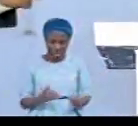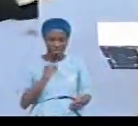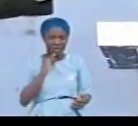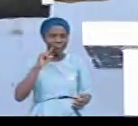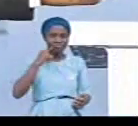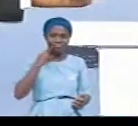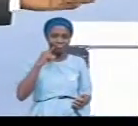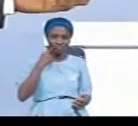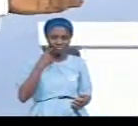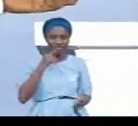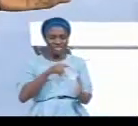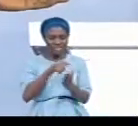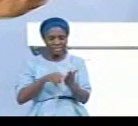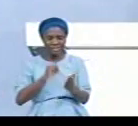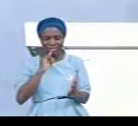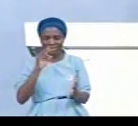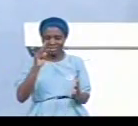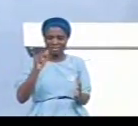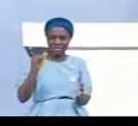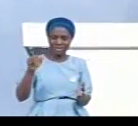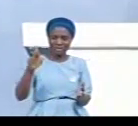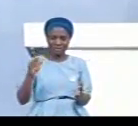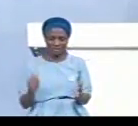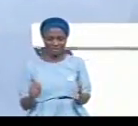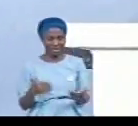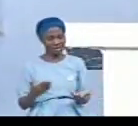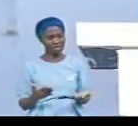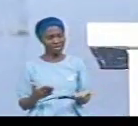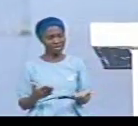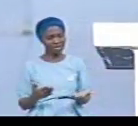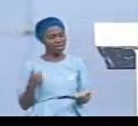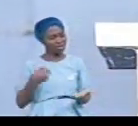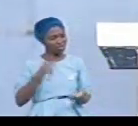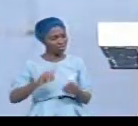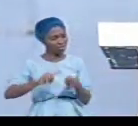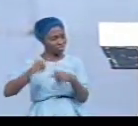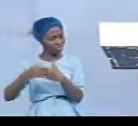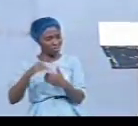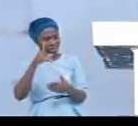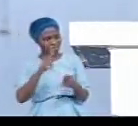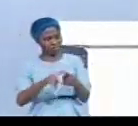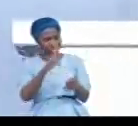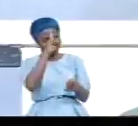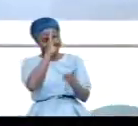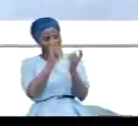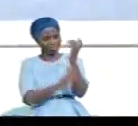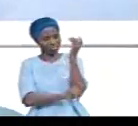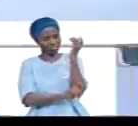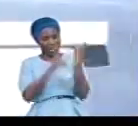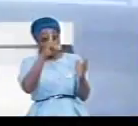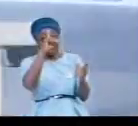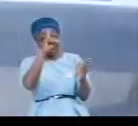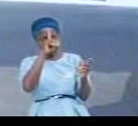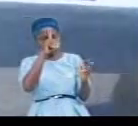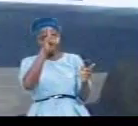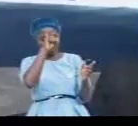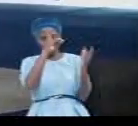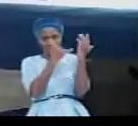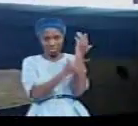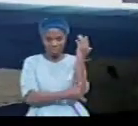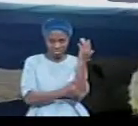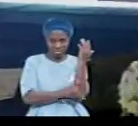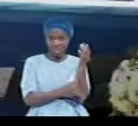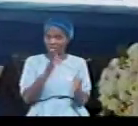do? Don't we have to go back to Egypt? If any man draw back, and look at the challenges of